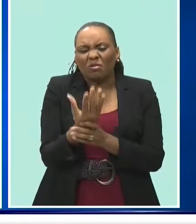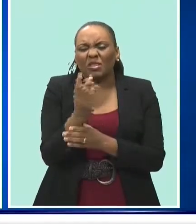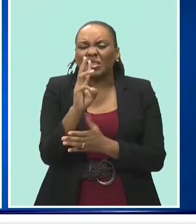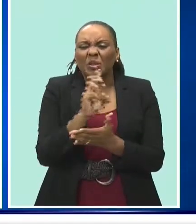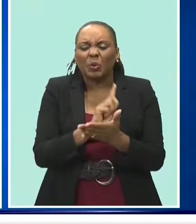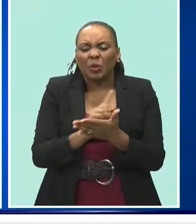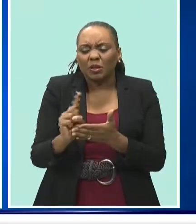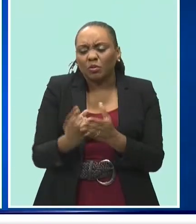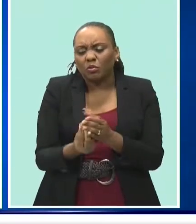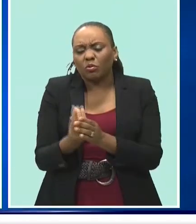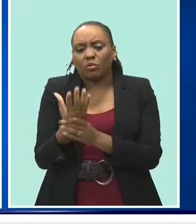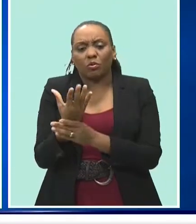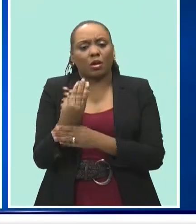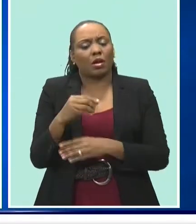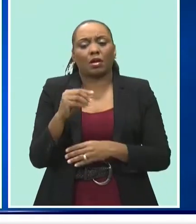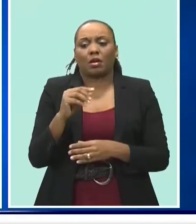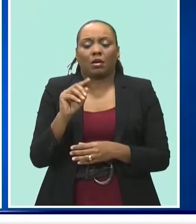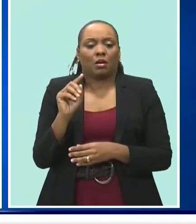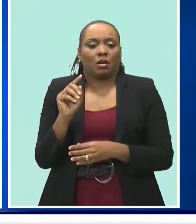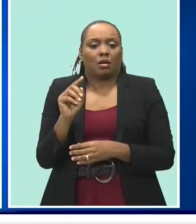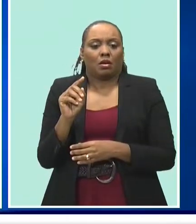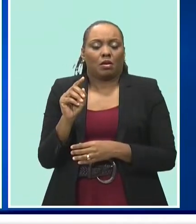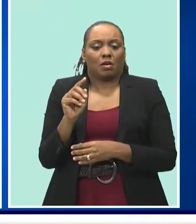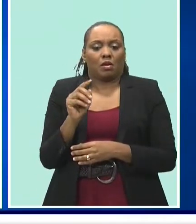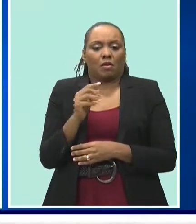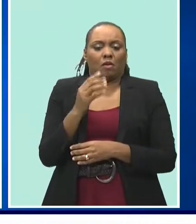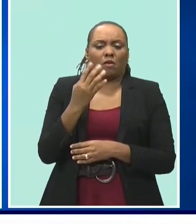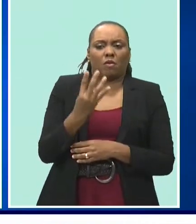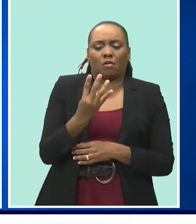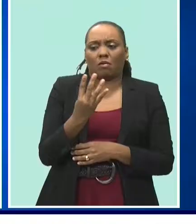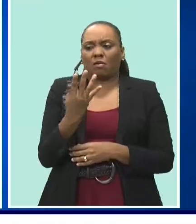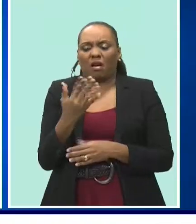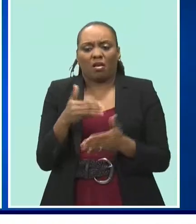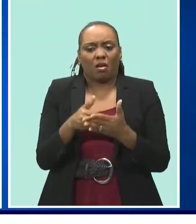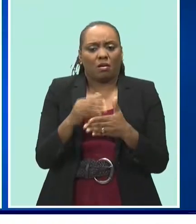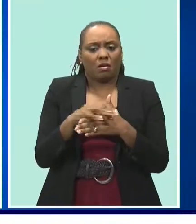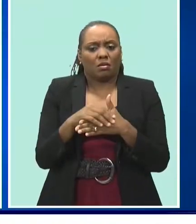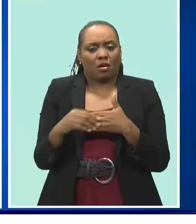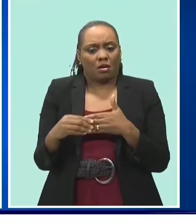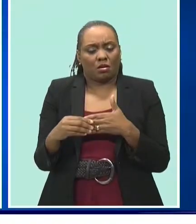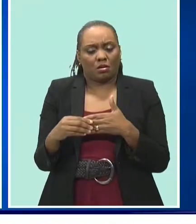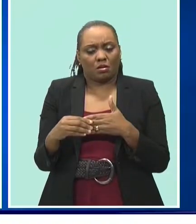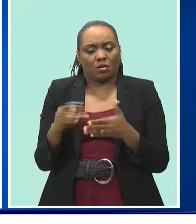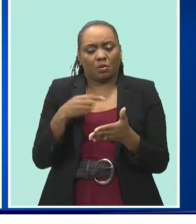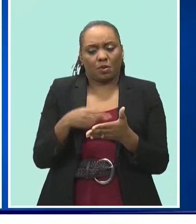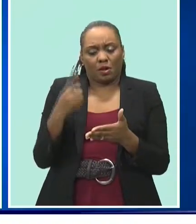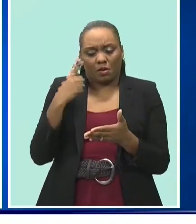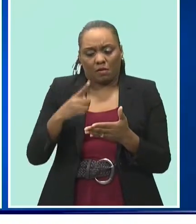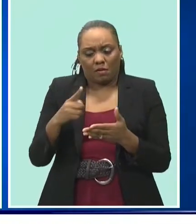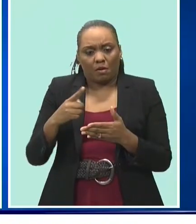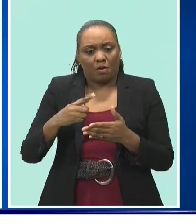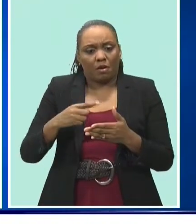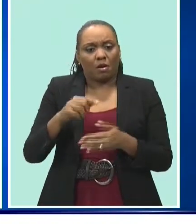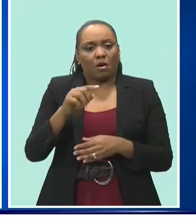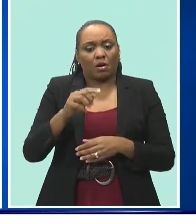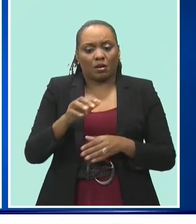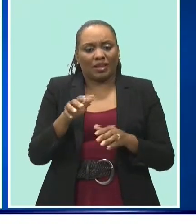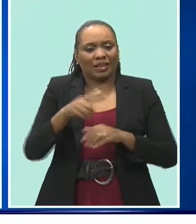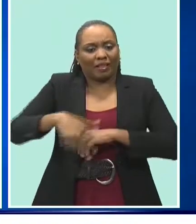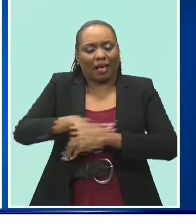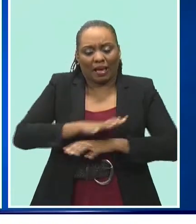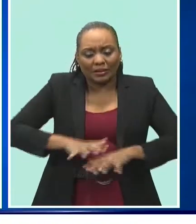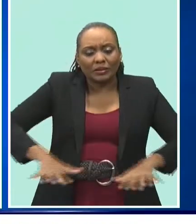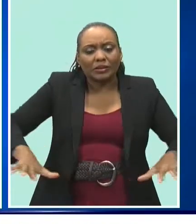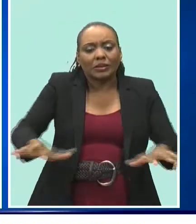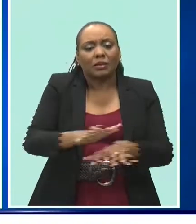than $4,000 to $5,000 on an acre to tend to those string beans in that 6 to 8 weeks. But you can,